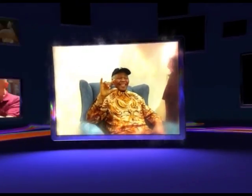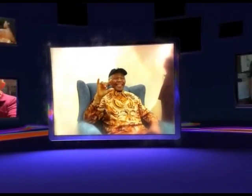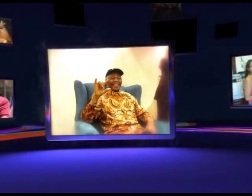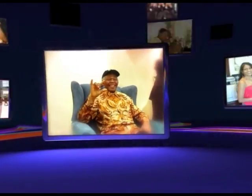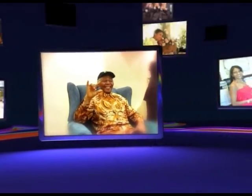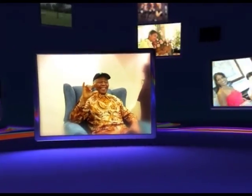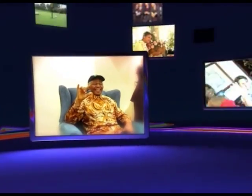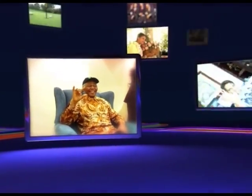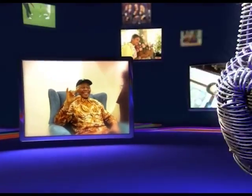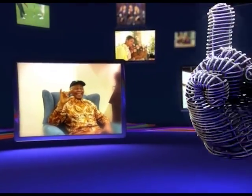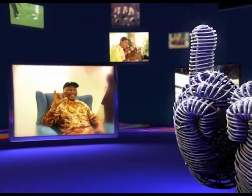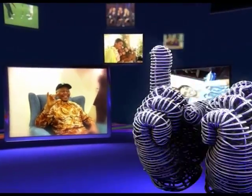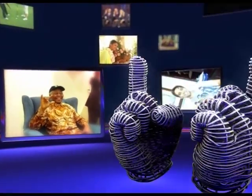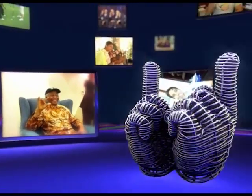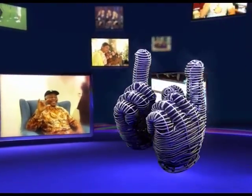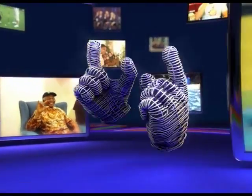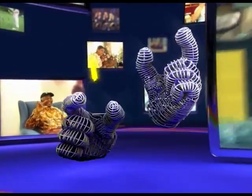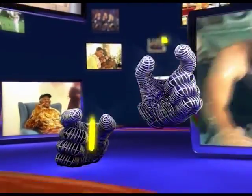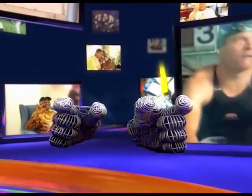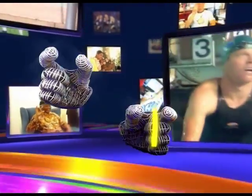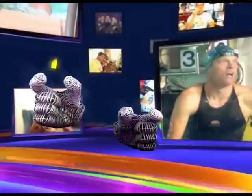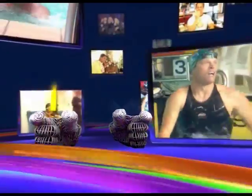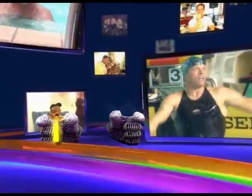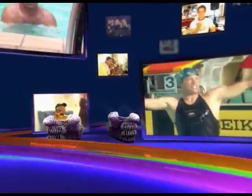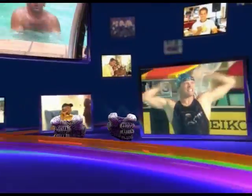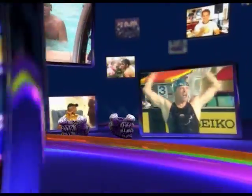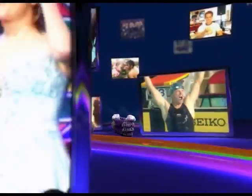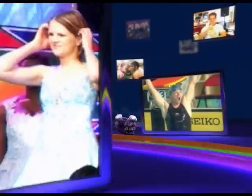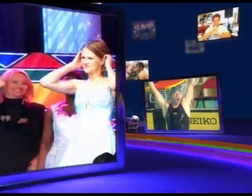Brave people. Meeting people.